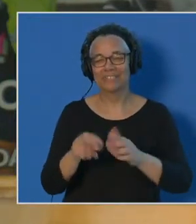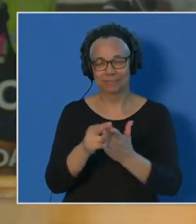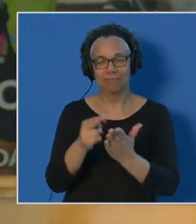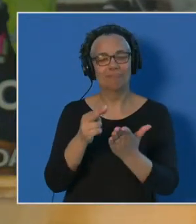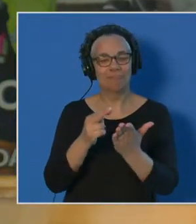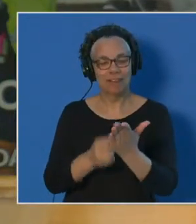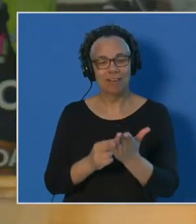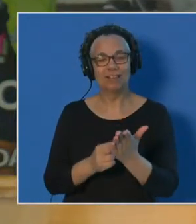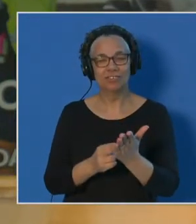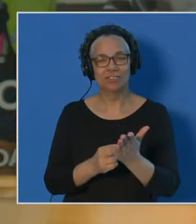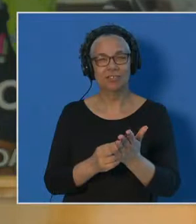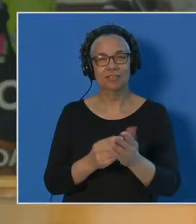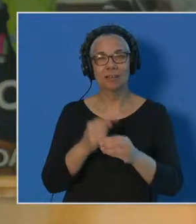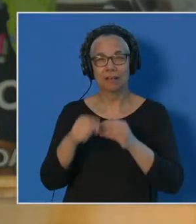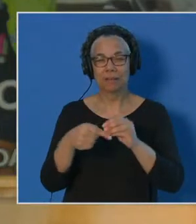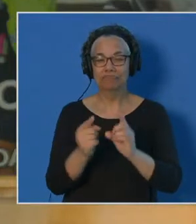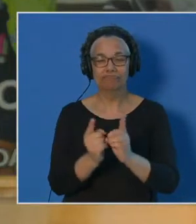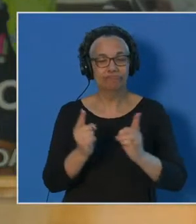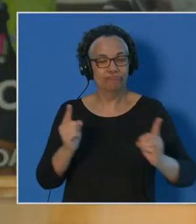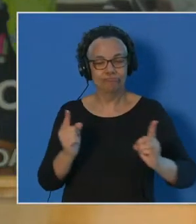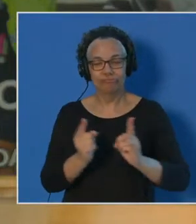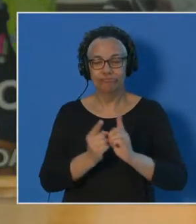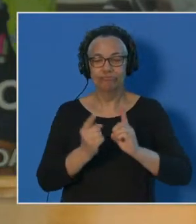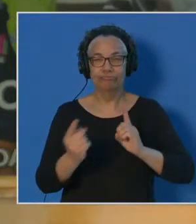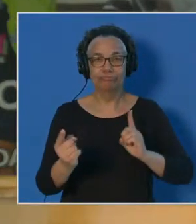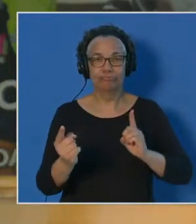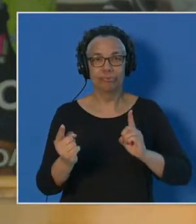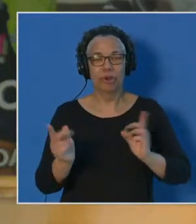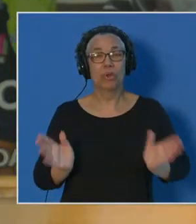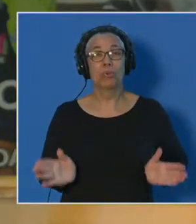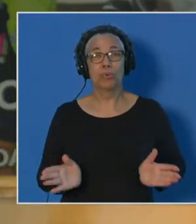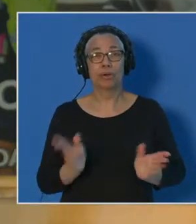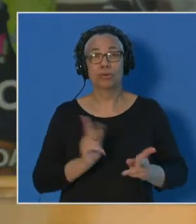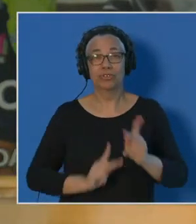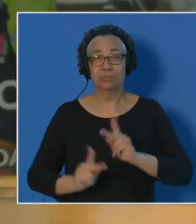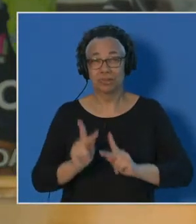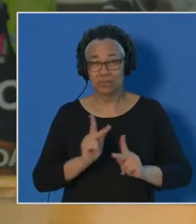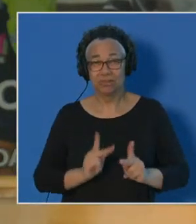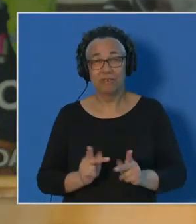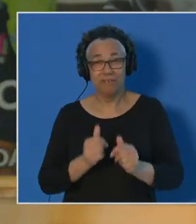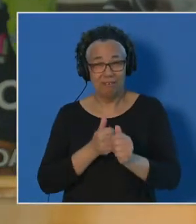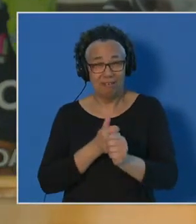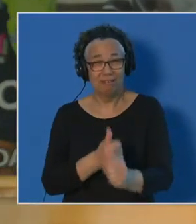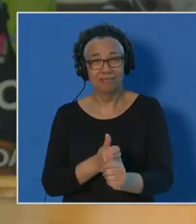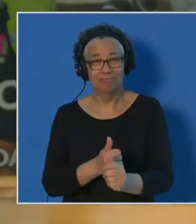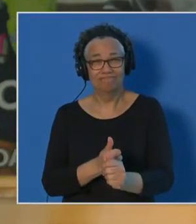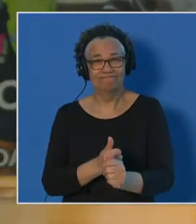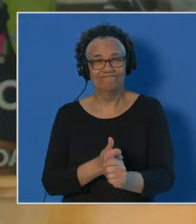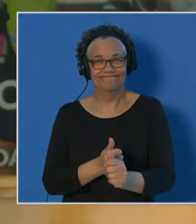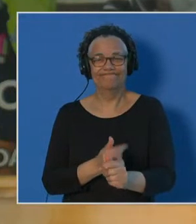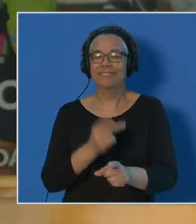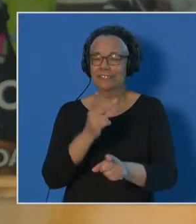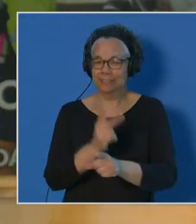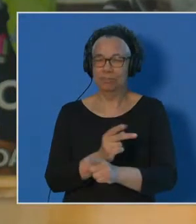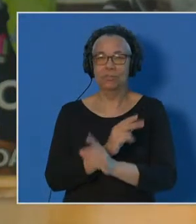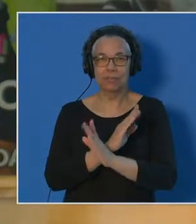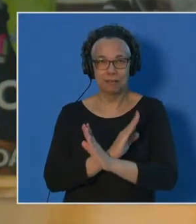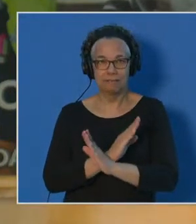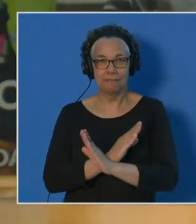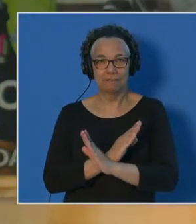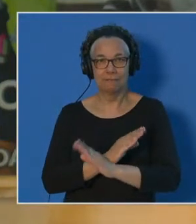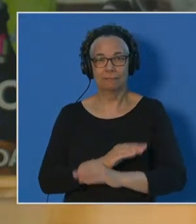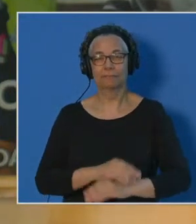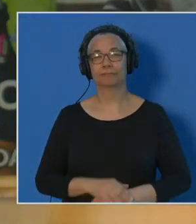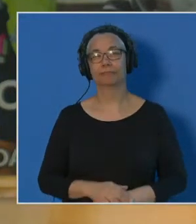guidelines with respect to physical distancing and the like that we are encouraging persons to adhere to for the purposes of keeping everyone safe. Thank